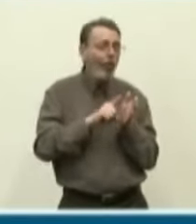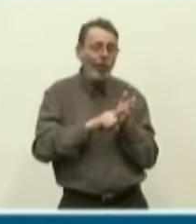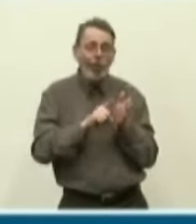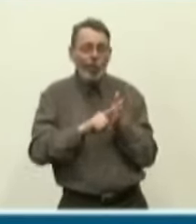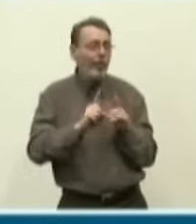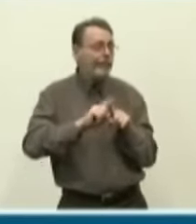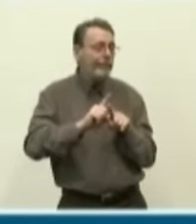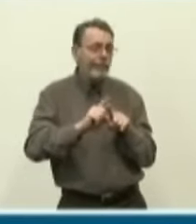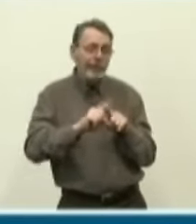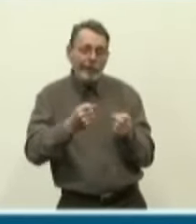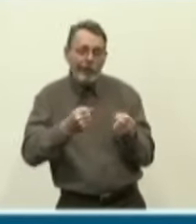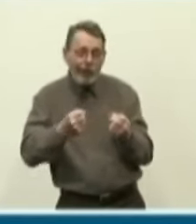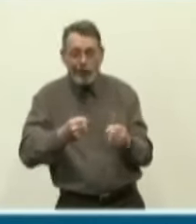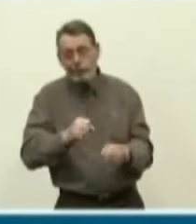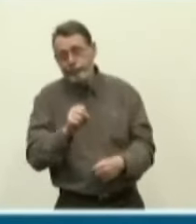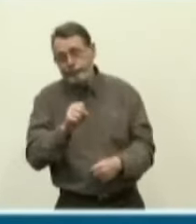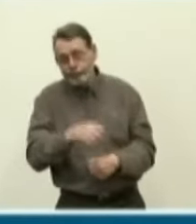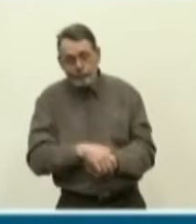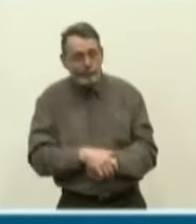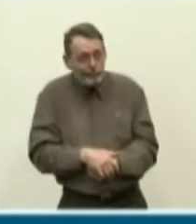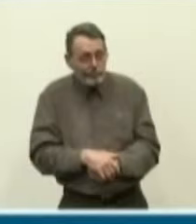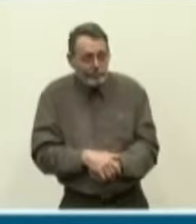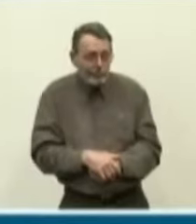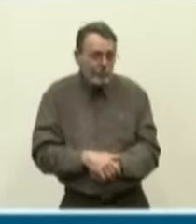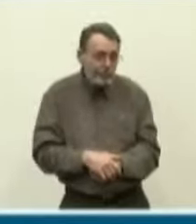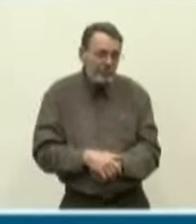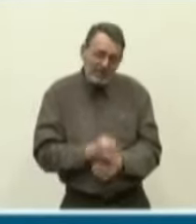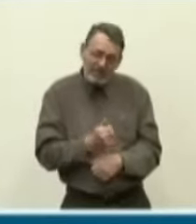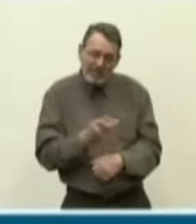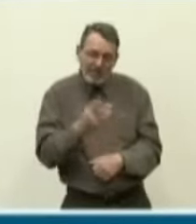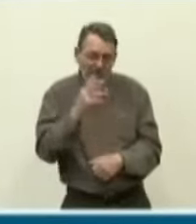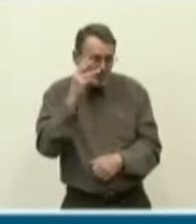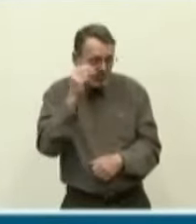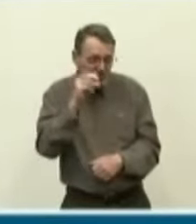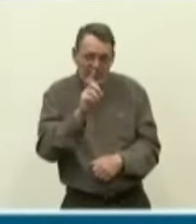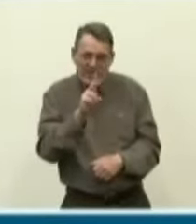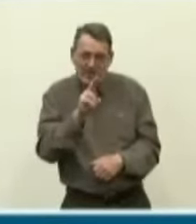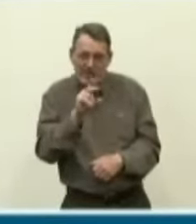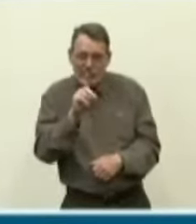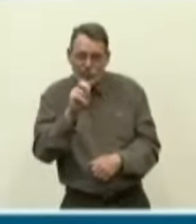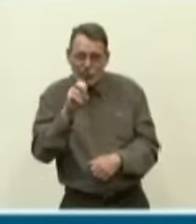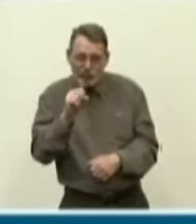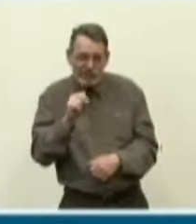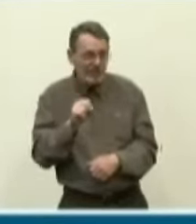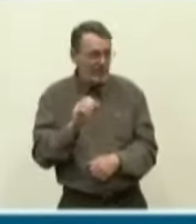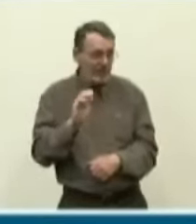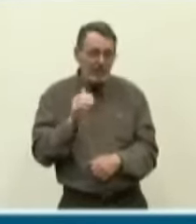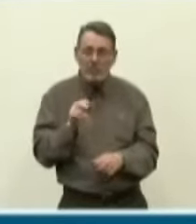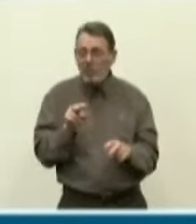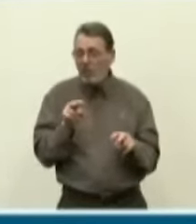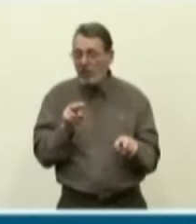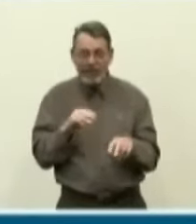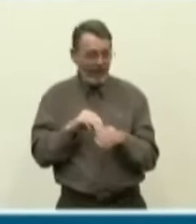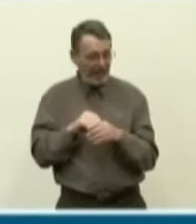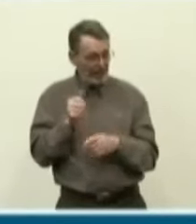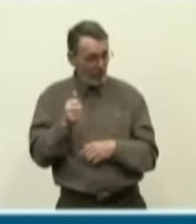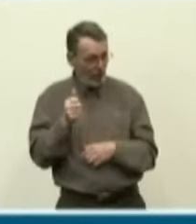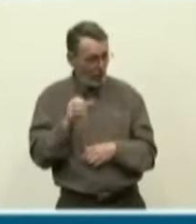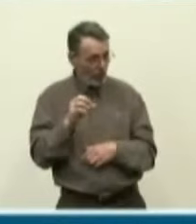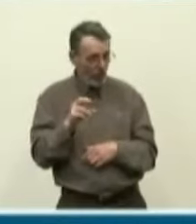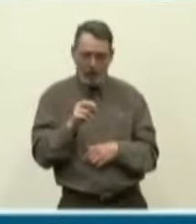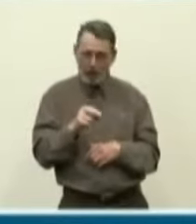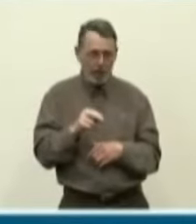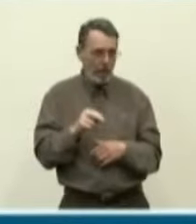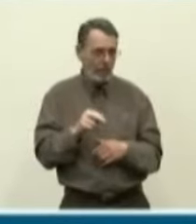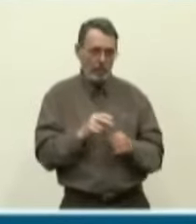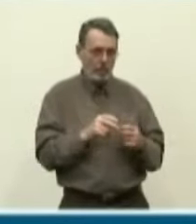and they were cussing at some dudes that noticed that they were looking in their own car. So they came after them, and they started cussing back, and